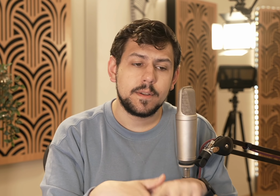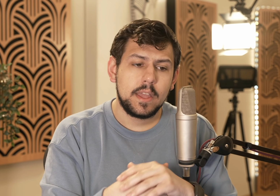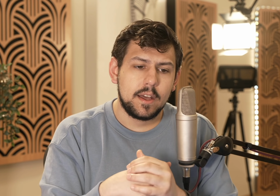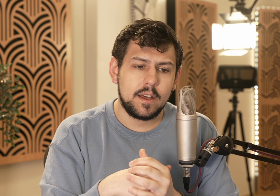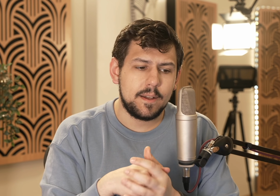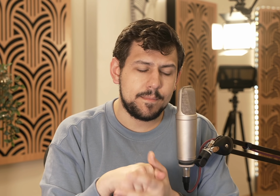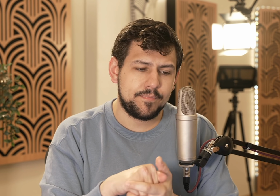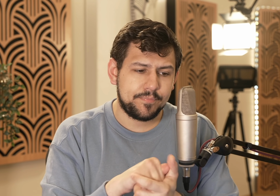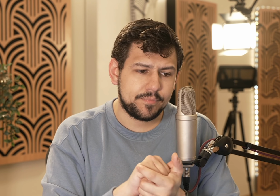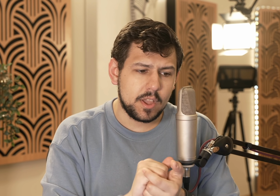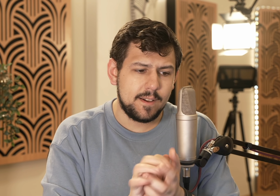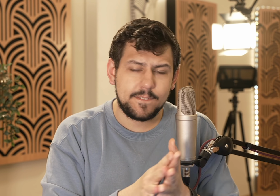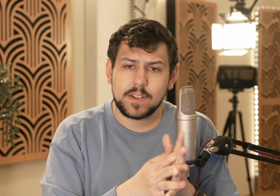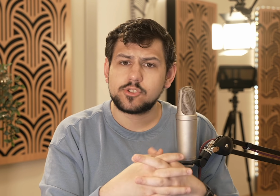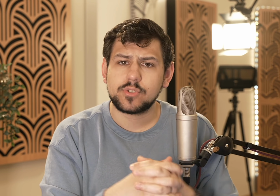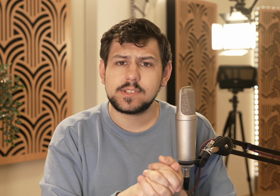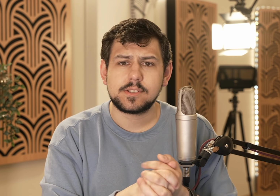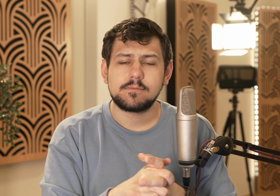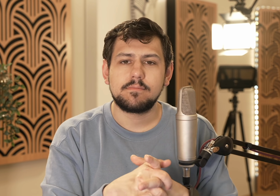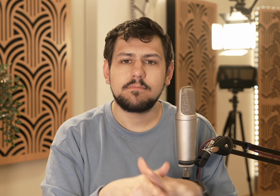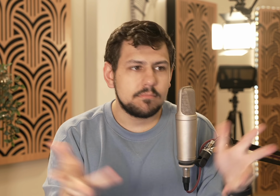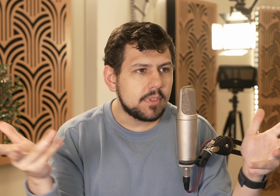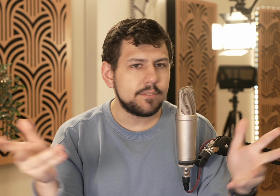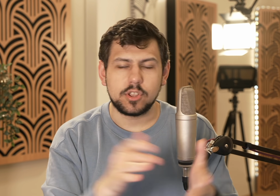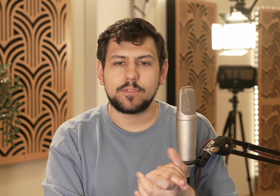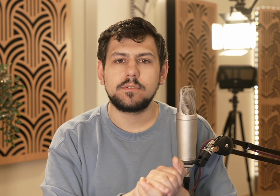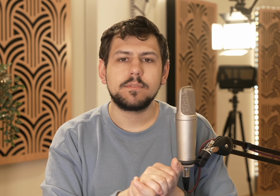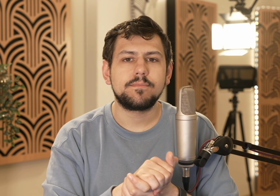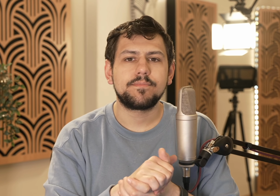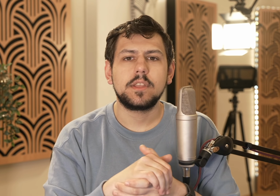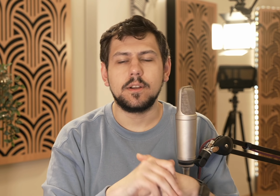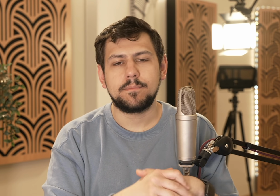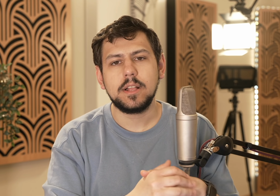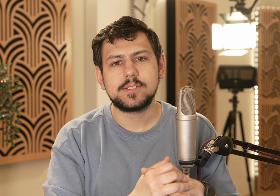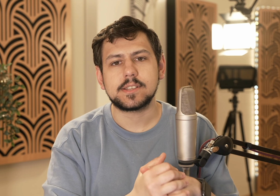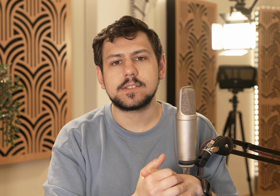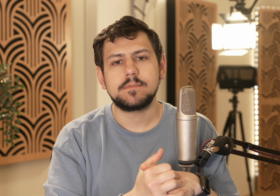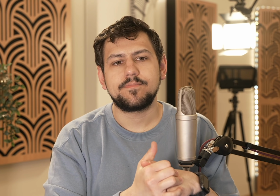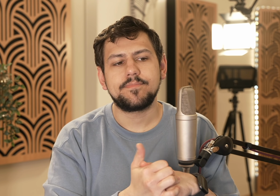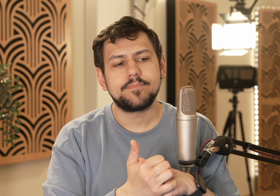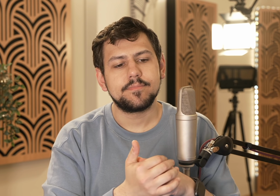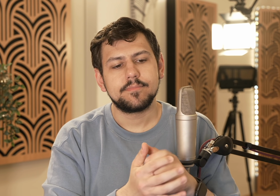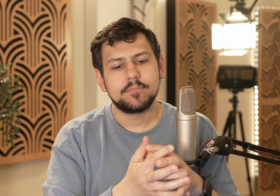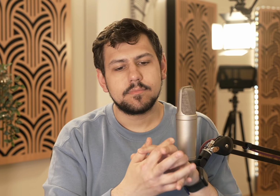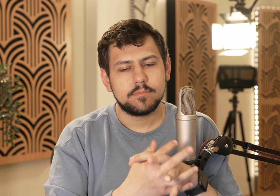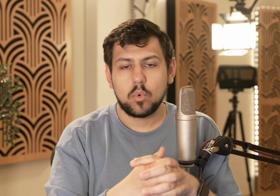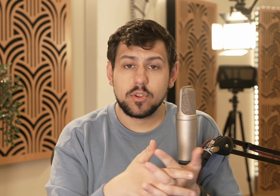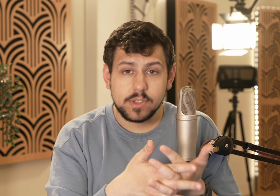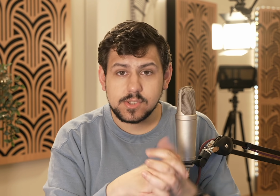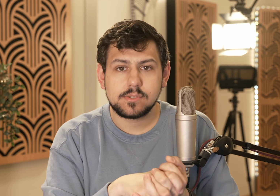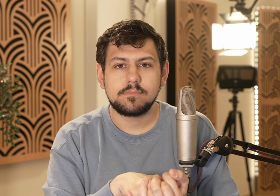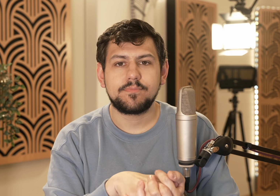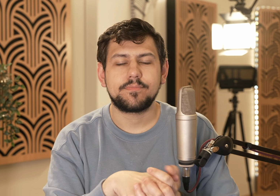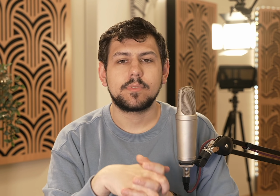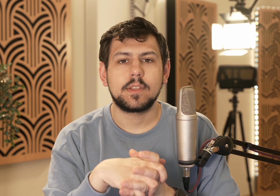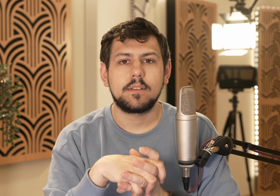know, of countries that have a different, you know, politics. Whether